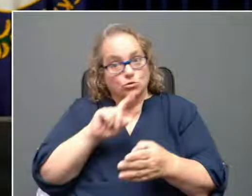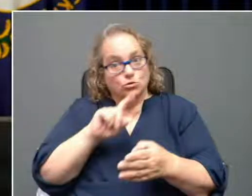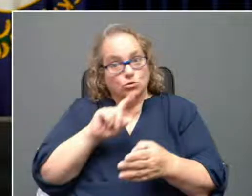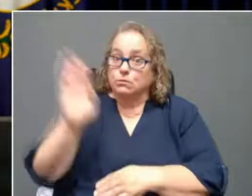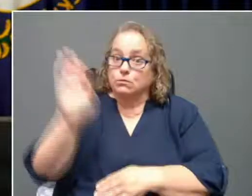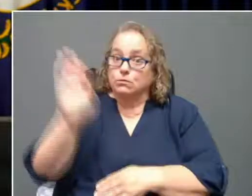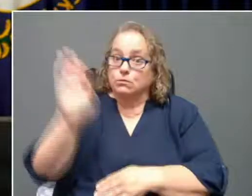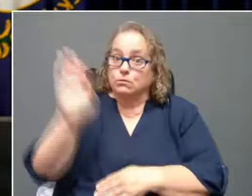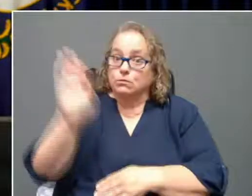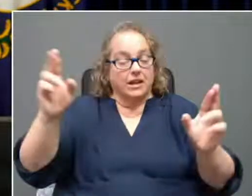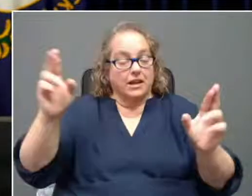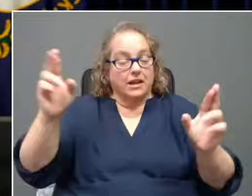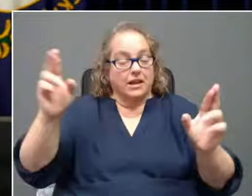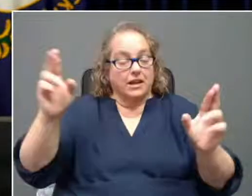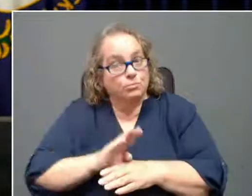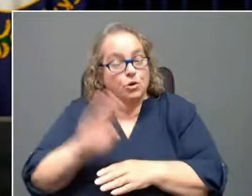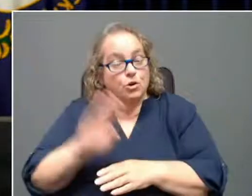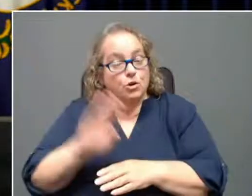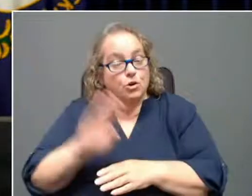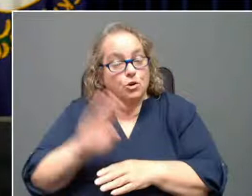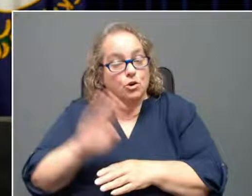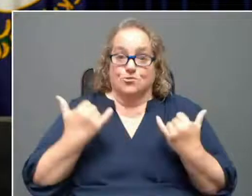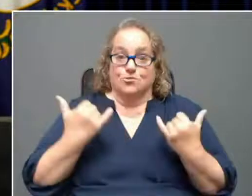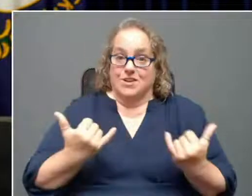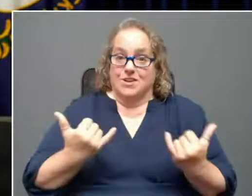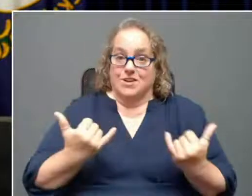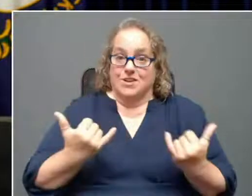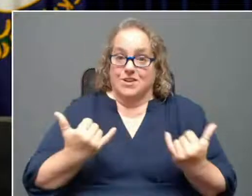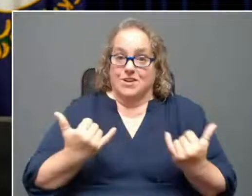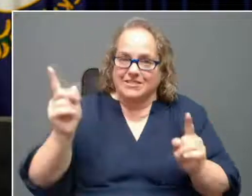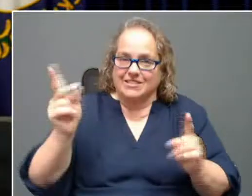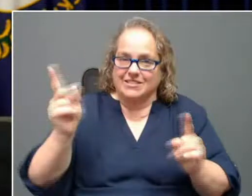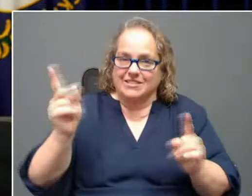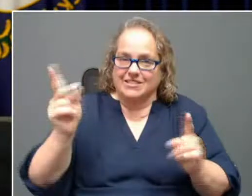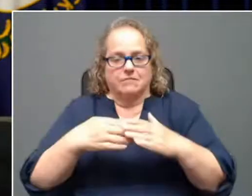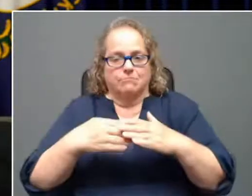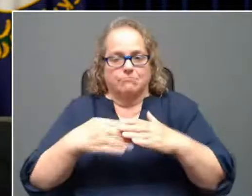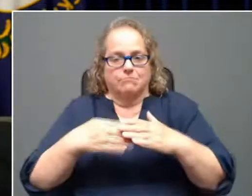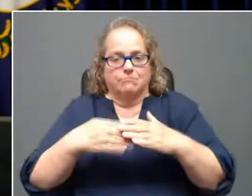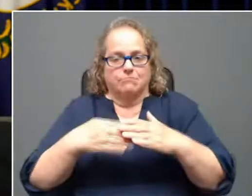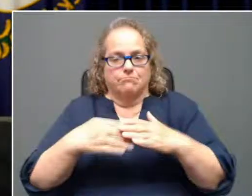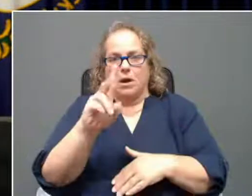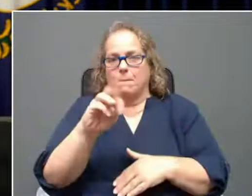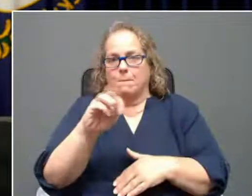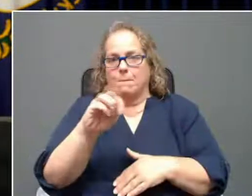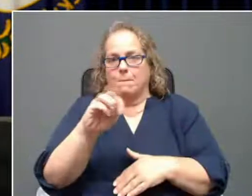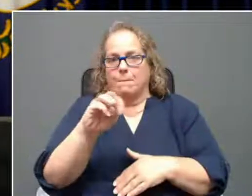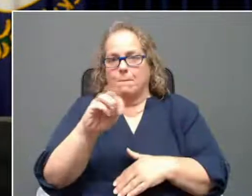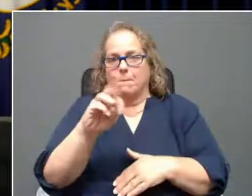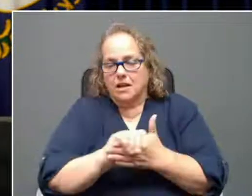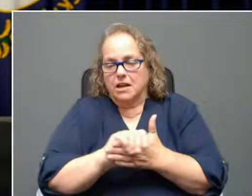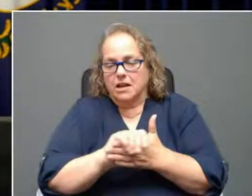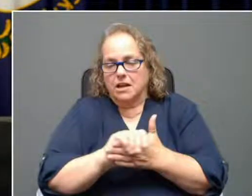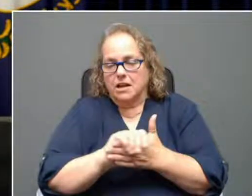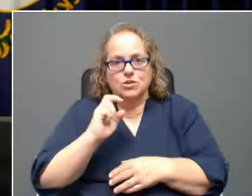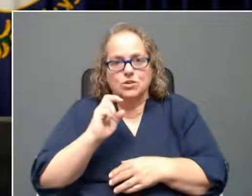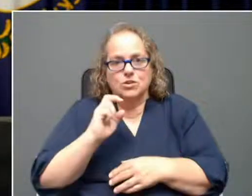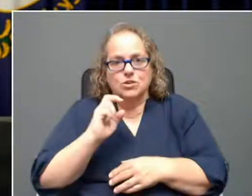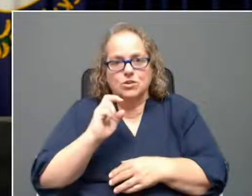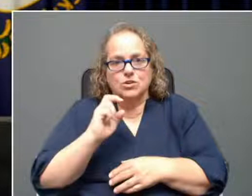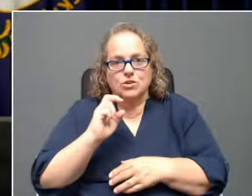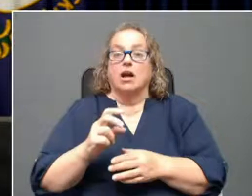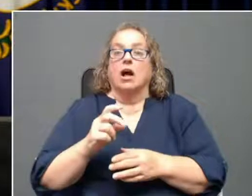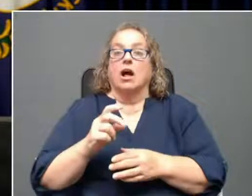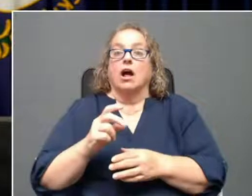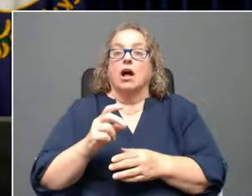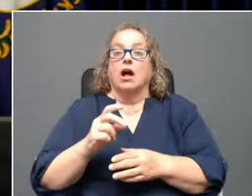liftoff. Today, we can announce that Kentucky has exceeded $1 billion in transportation construction project contracts since